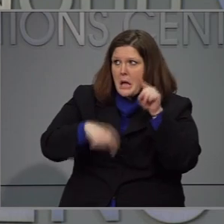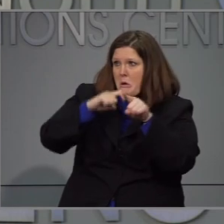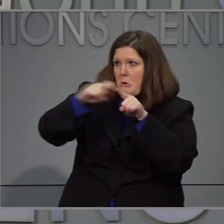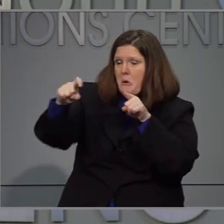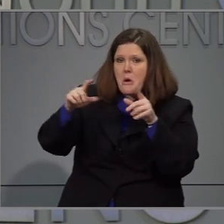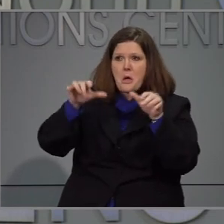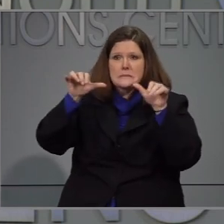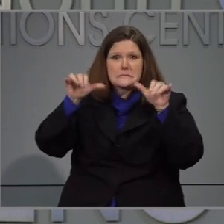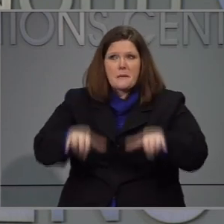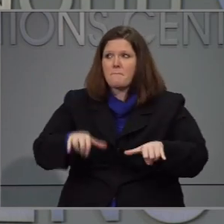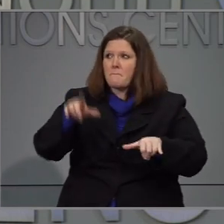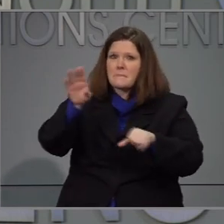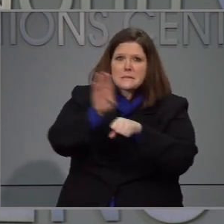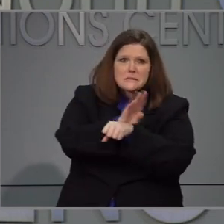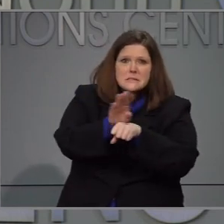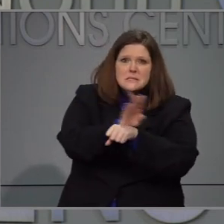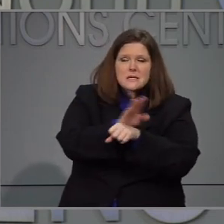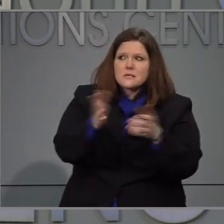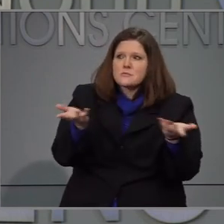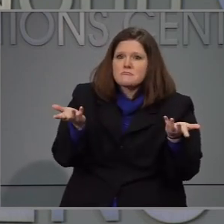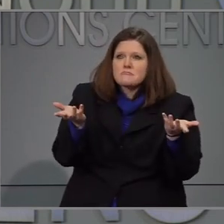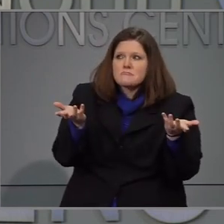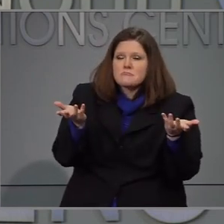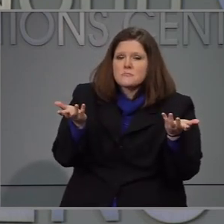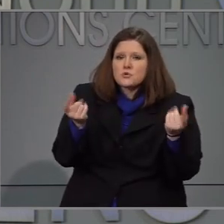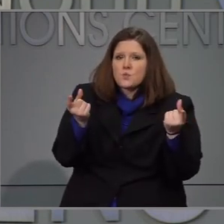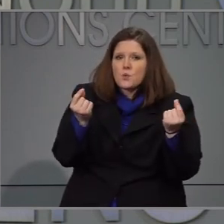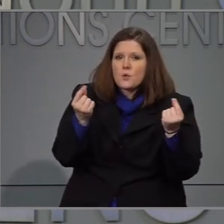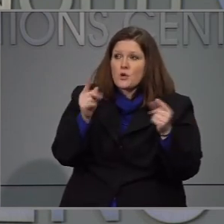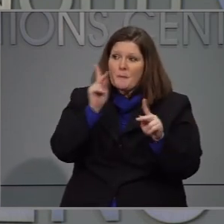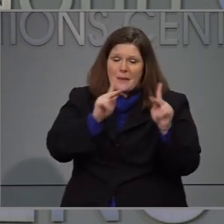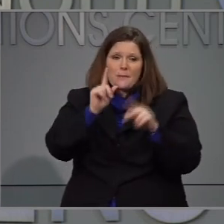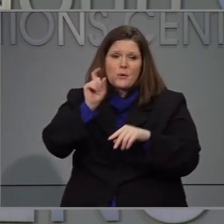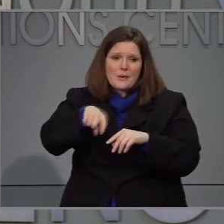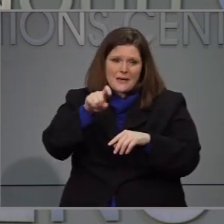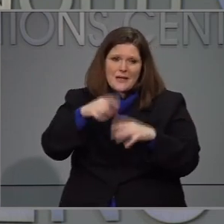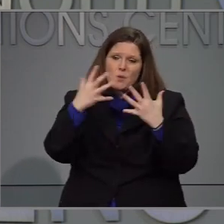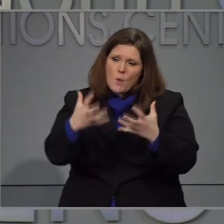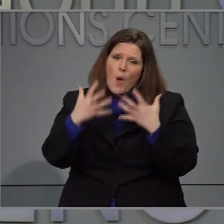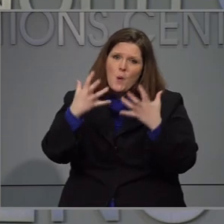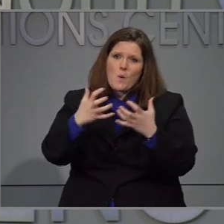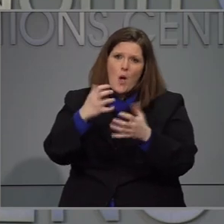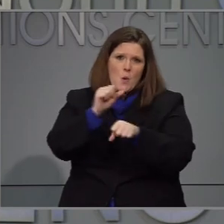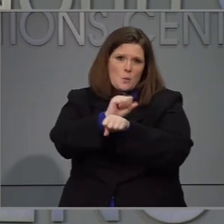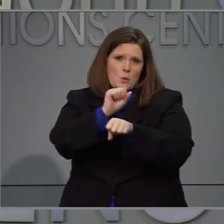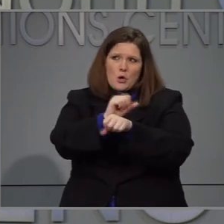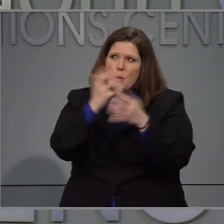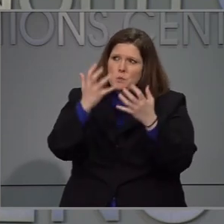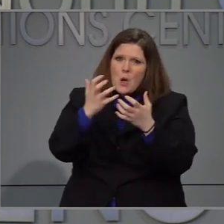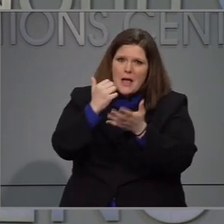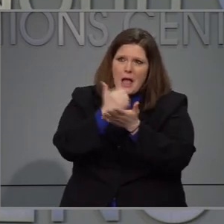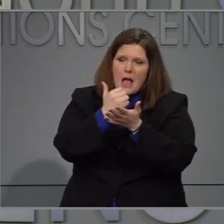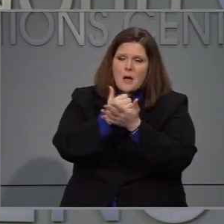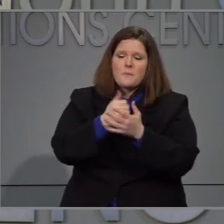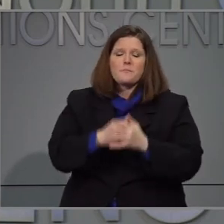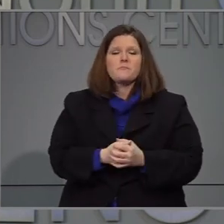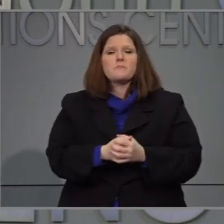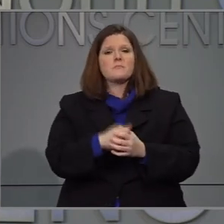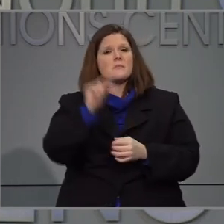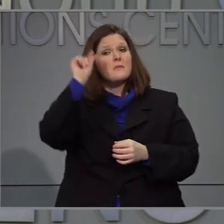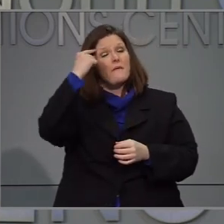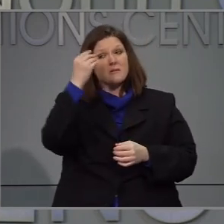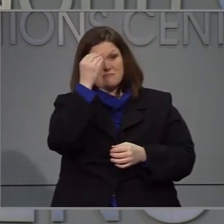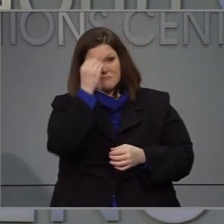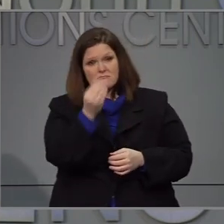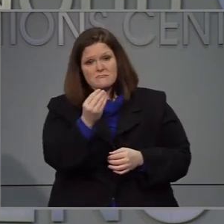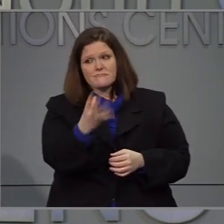to help these folks? They are crying to us for help. It is unacceptable for a person who is unemployed